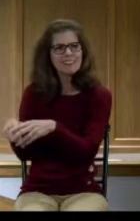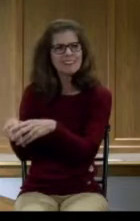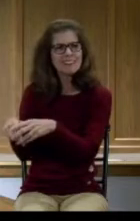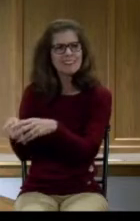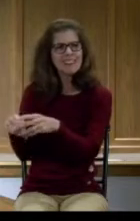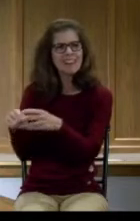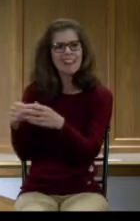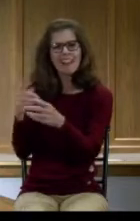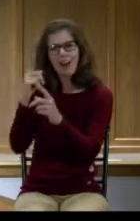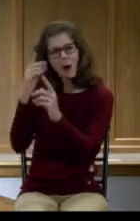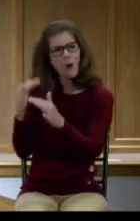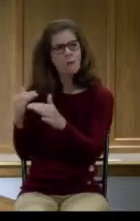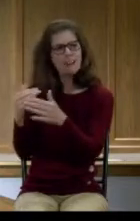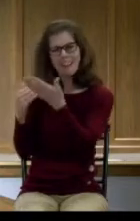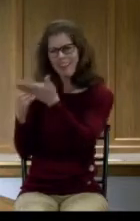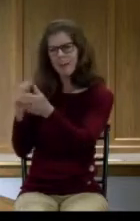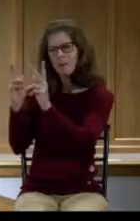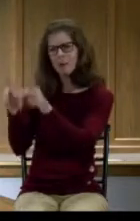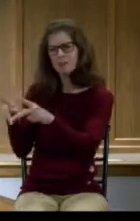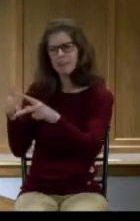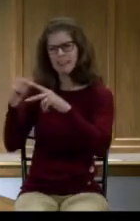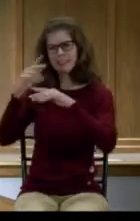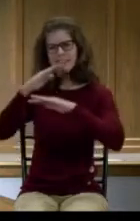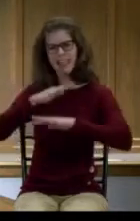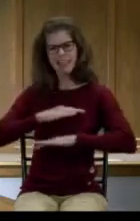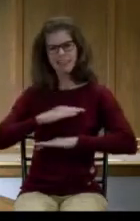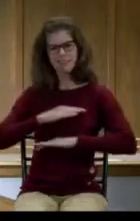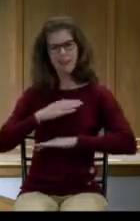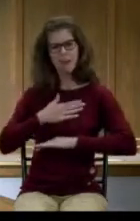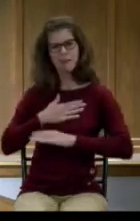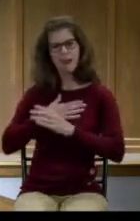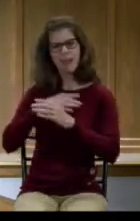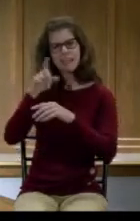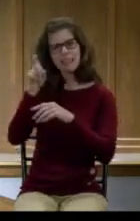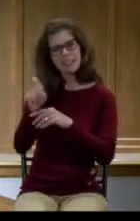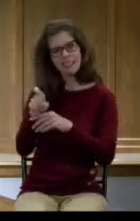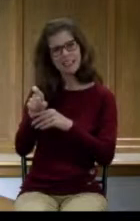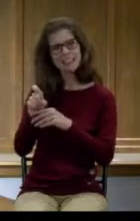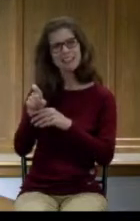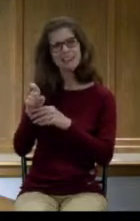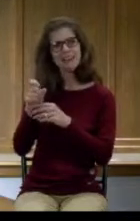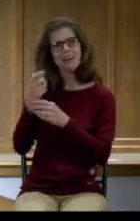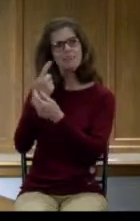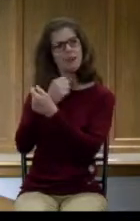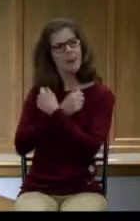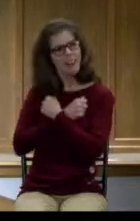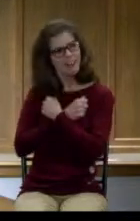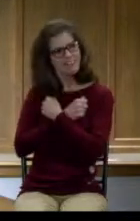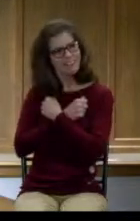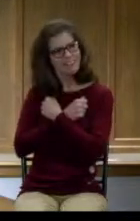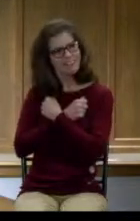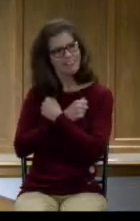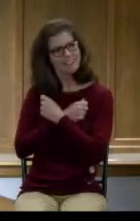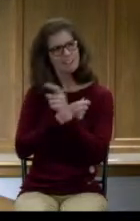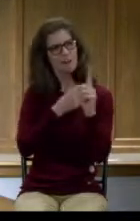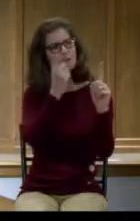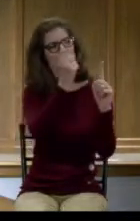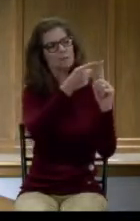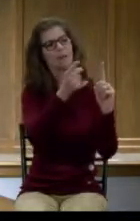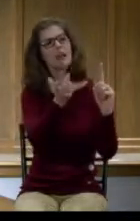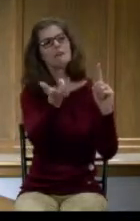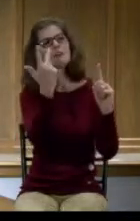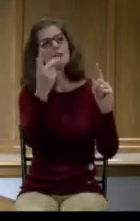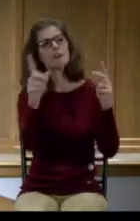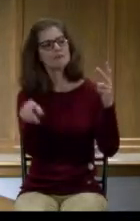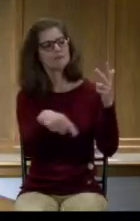deep, deep craving to be loved. So here's the third goal. Super